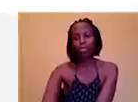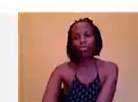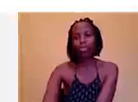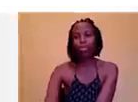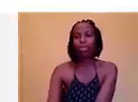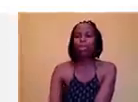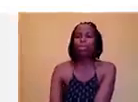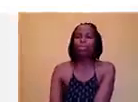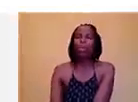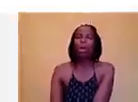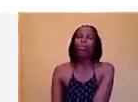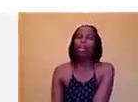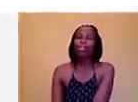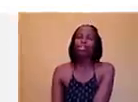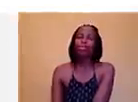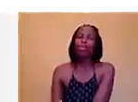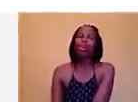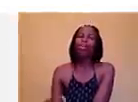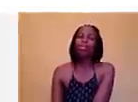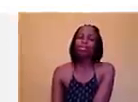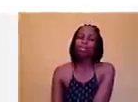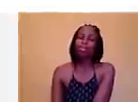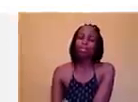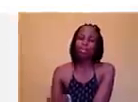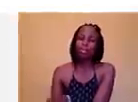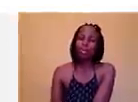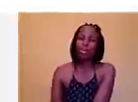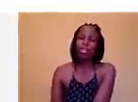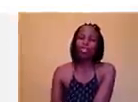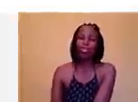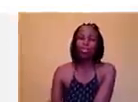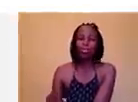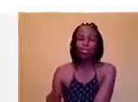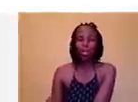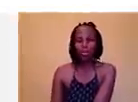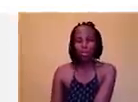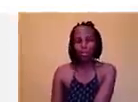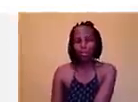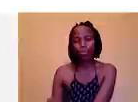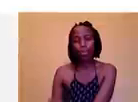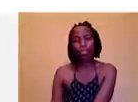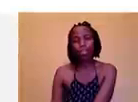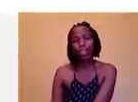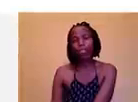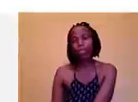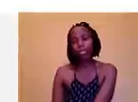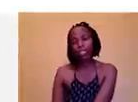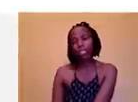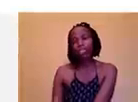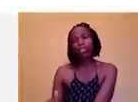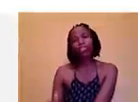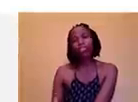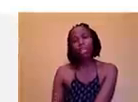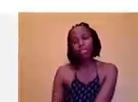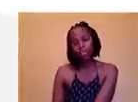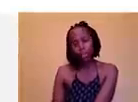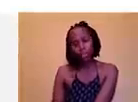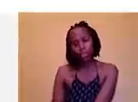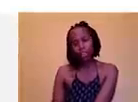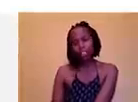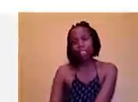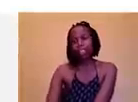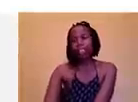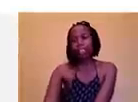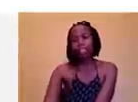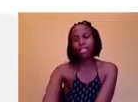information is useful. So I want you, all of you, to log into to FYE MOOCs. So if you have